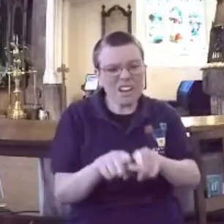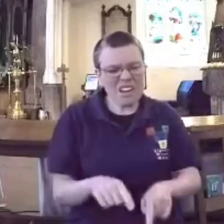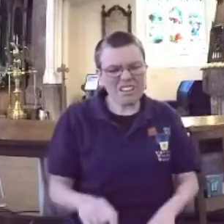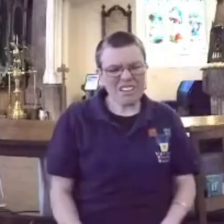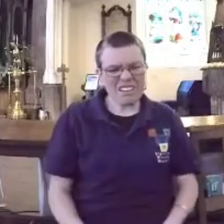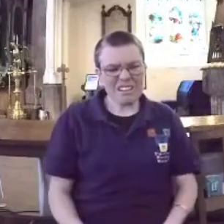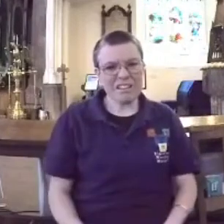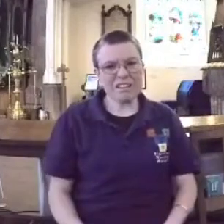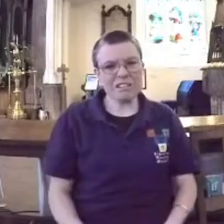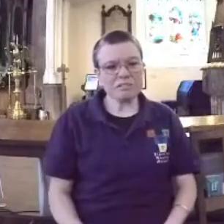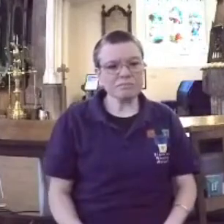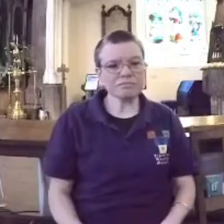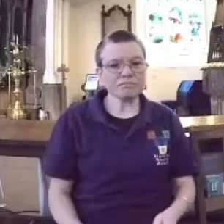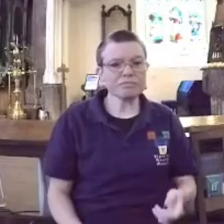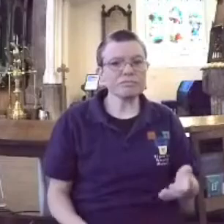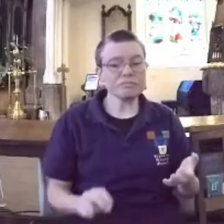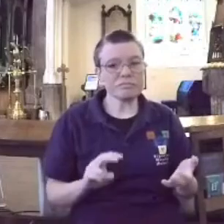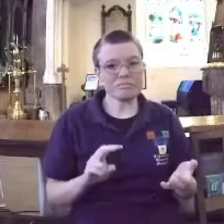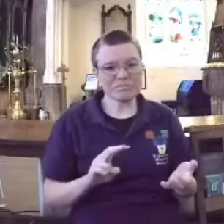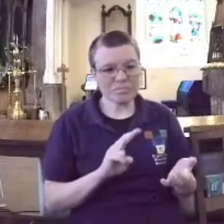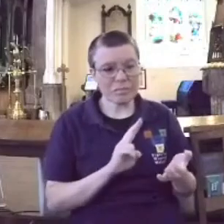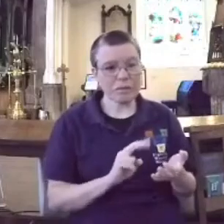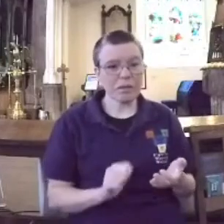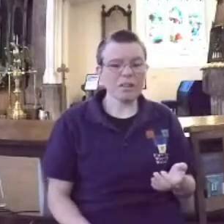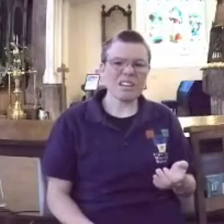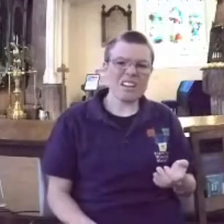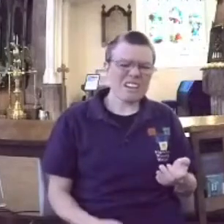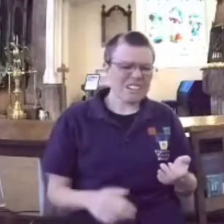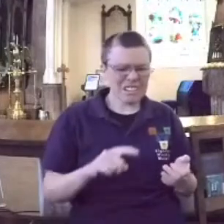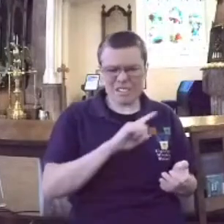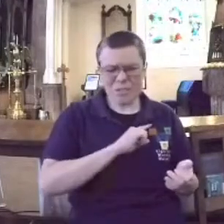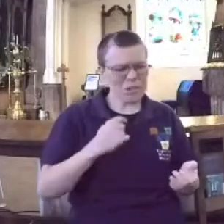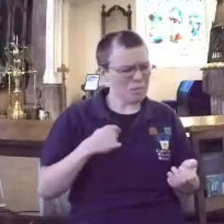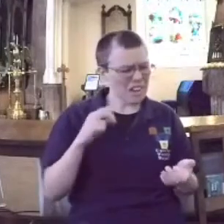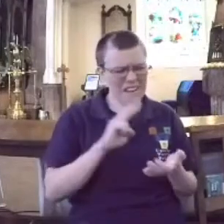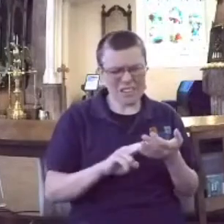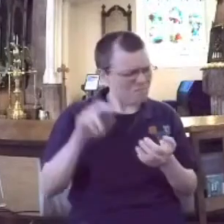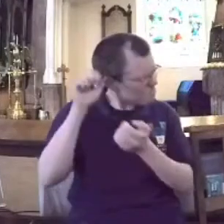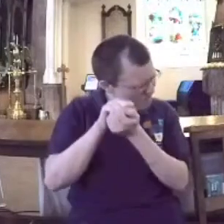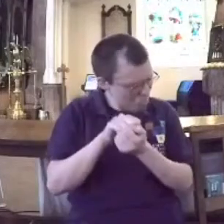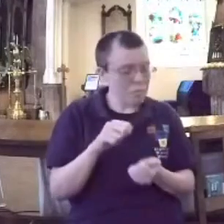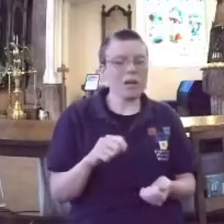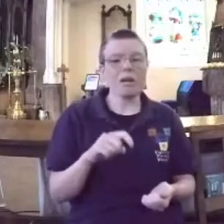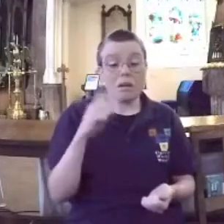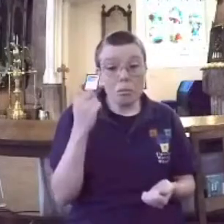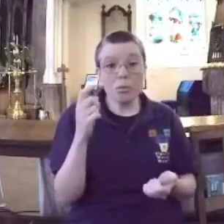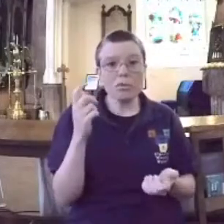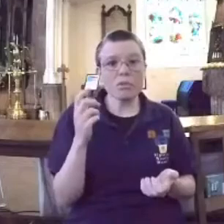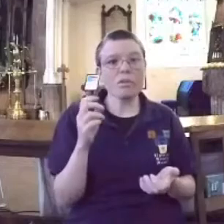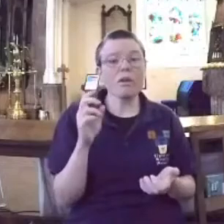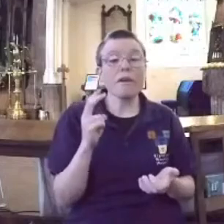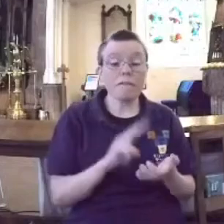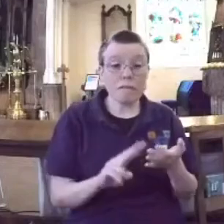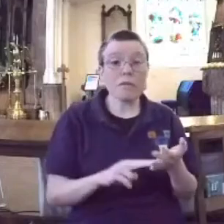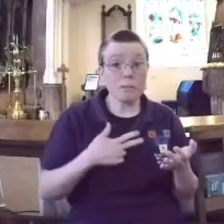verses of Scripture, but the verses I had memorised were of no help at all. When I look at the heavens, the works of your fingers,